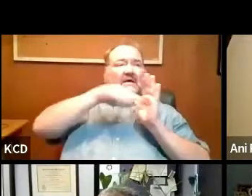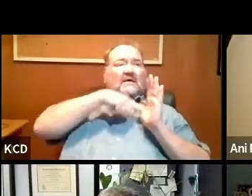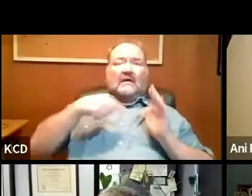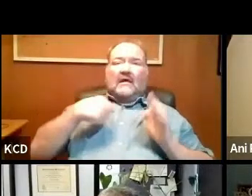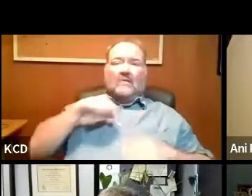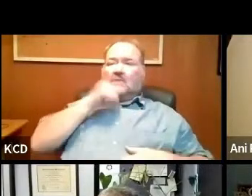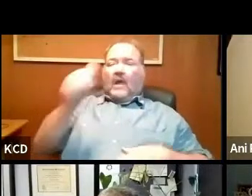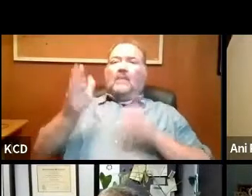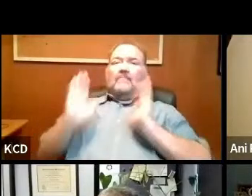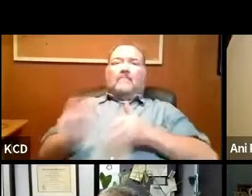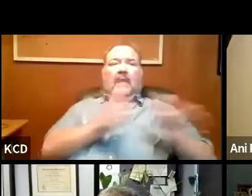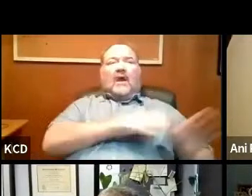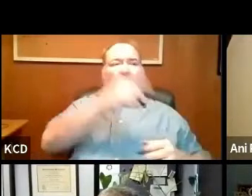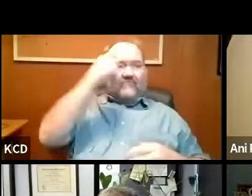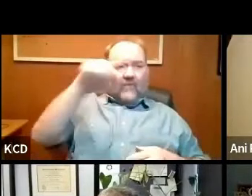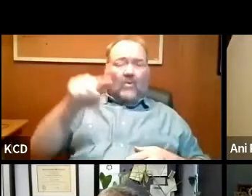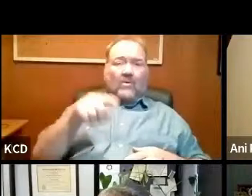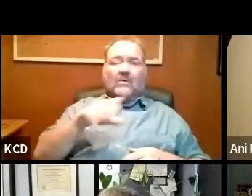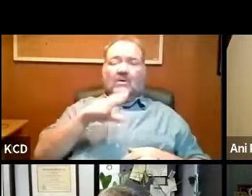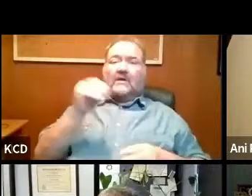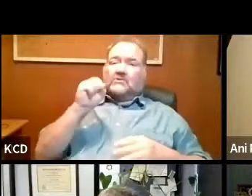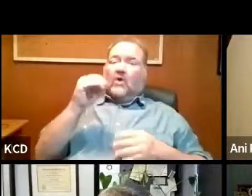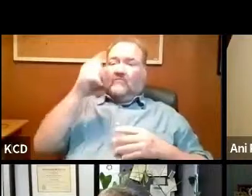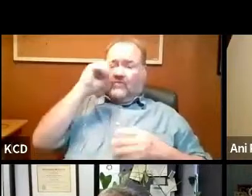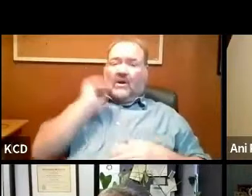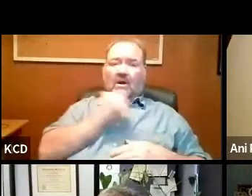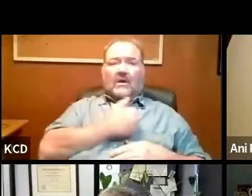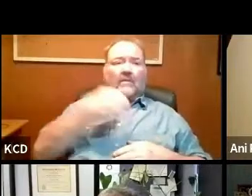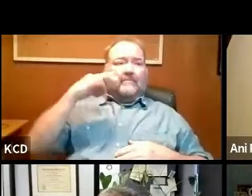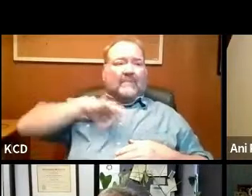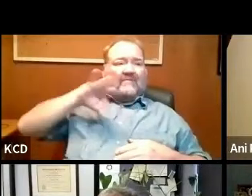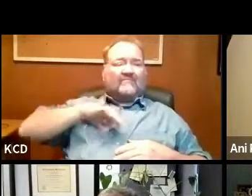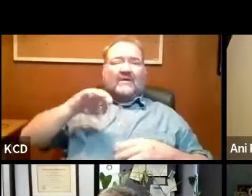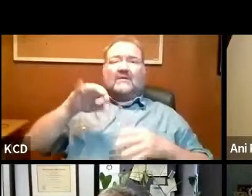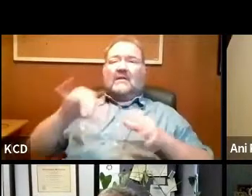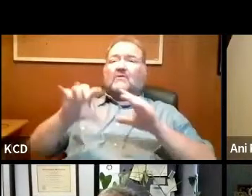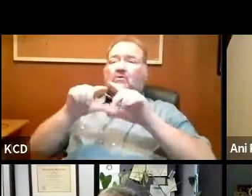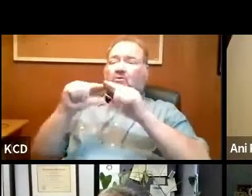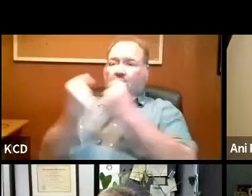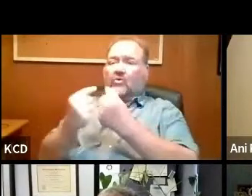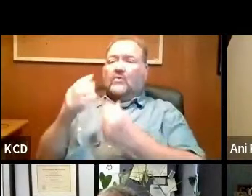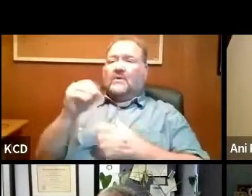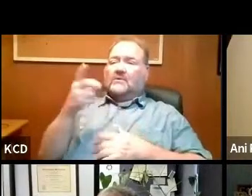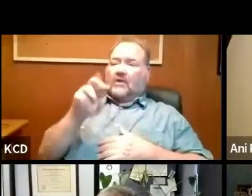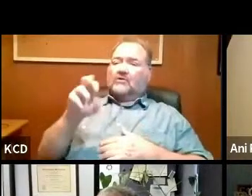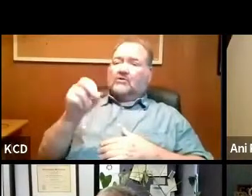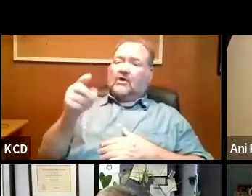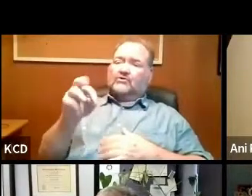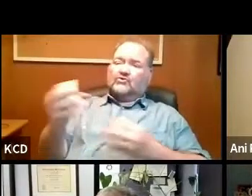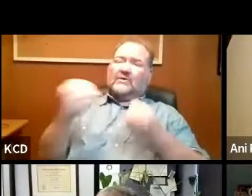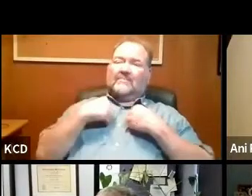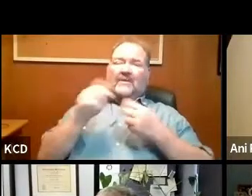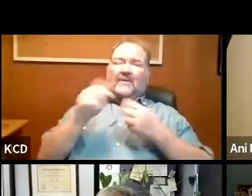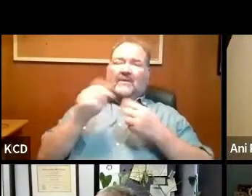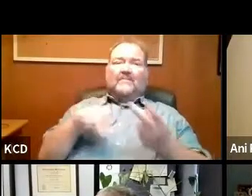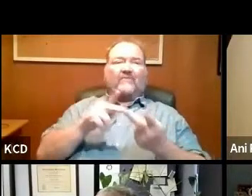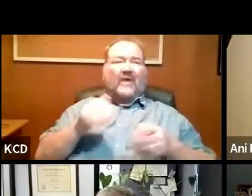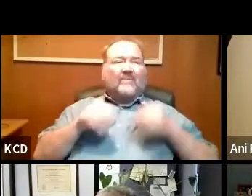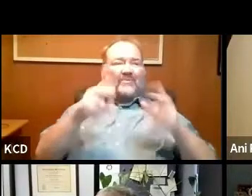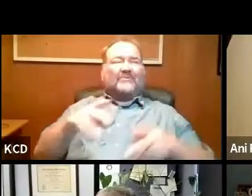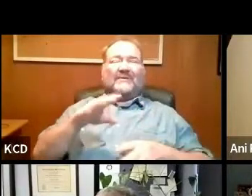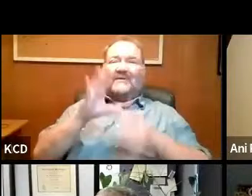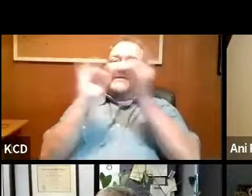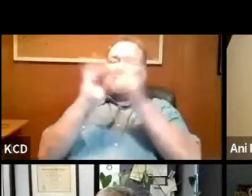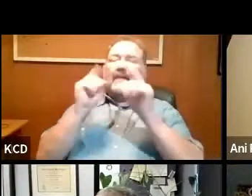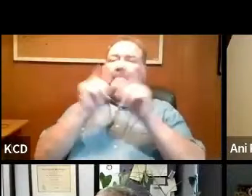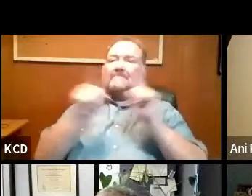so both for your benefit, but just for the group, and Dr. Gocher, I took that opportunity because you gave me the perfect opportunity to do so.